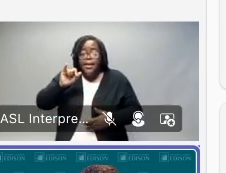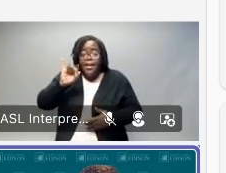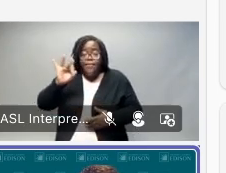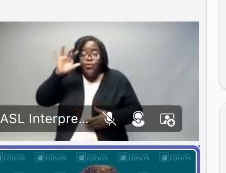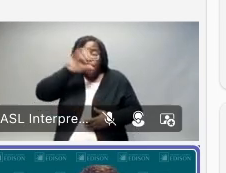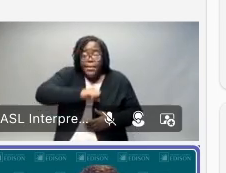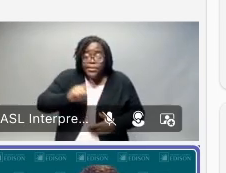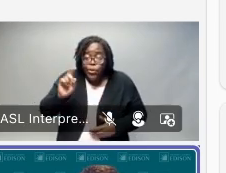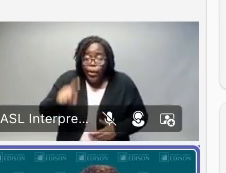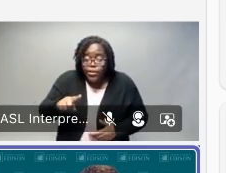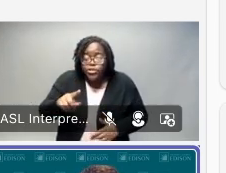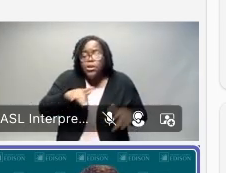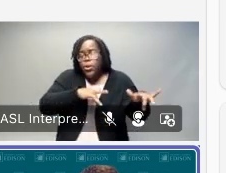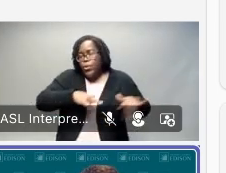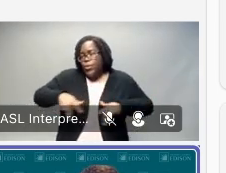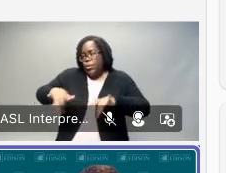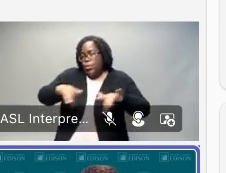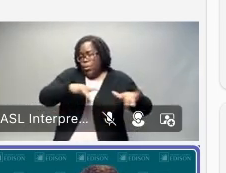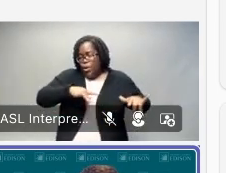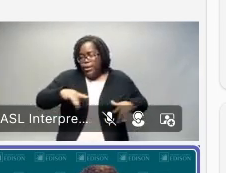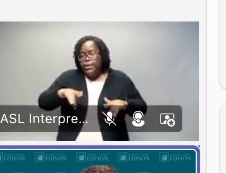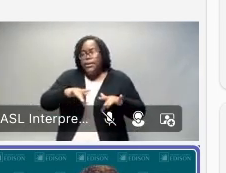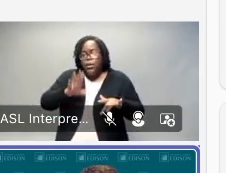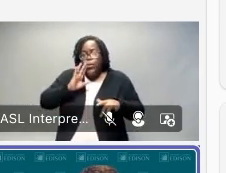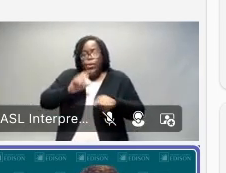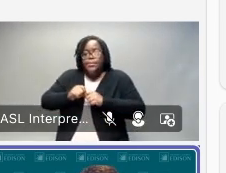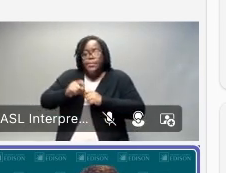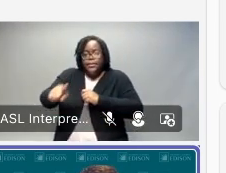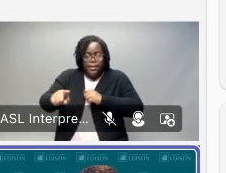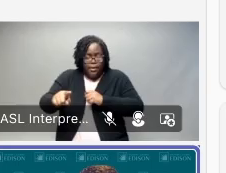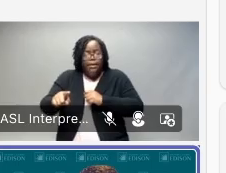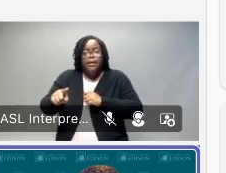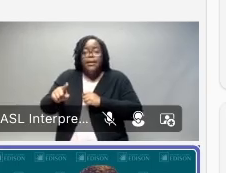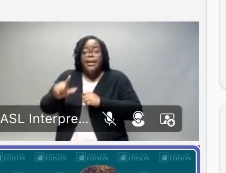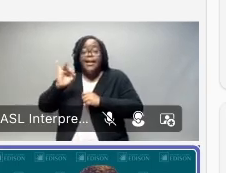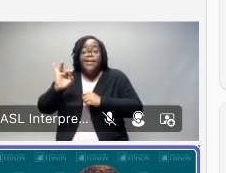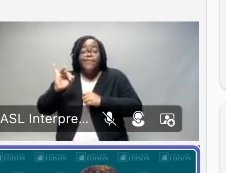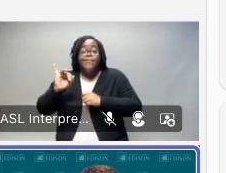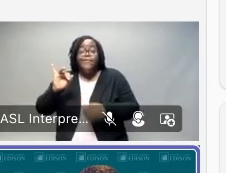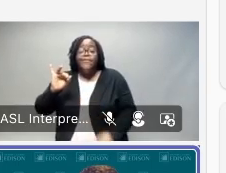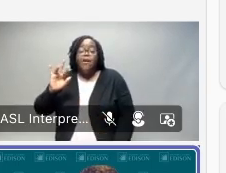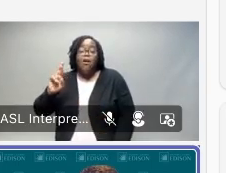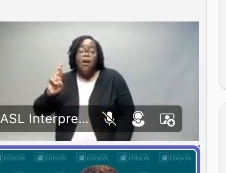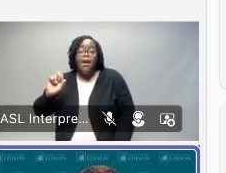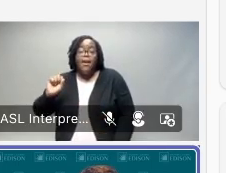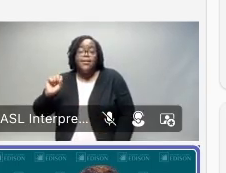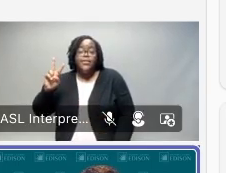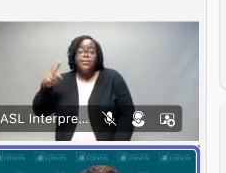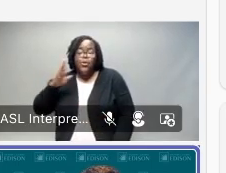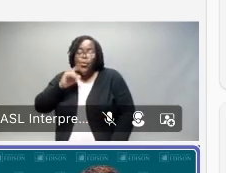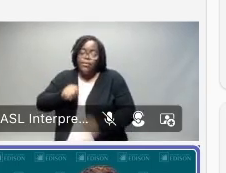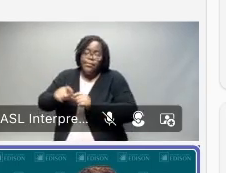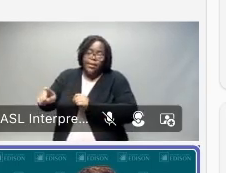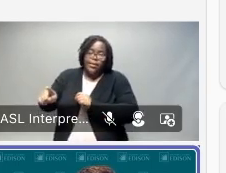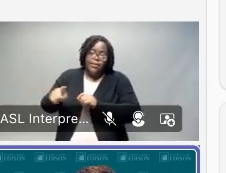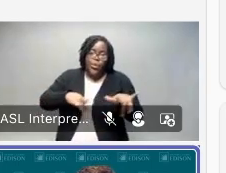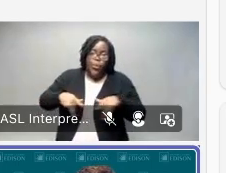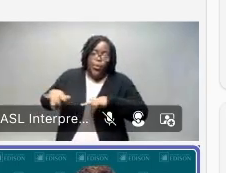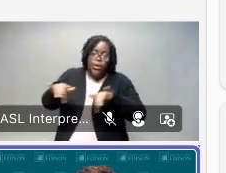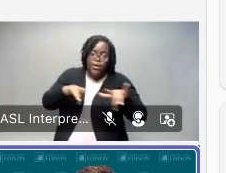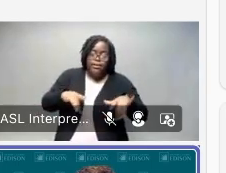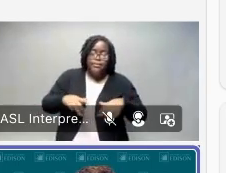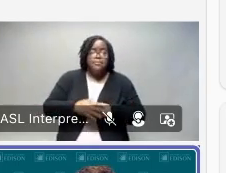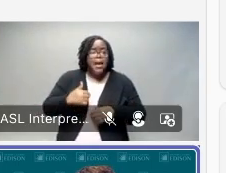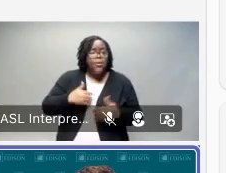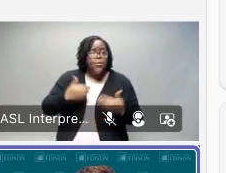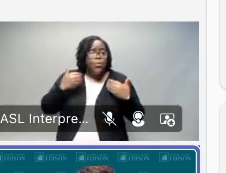we will have, it'll be recorded. You'll be sent the recording if you have RSVP for the session. So I'm going to go ahead and start. I'm